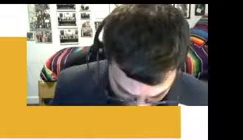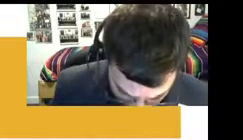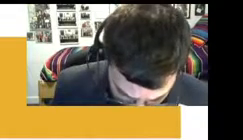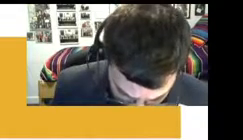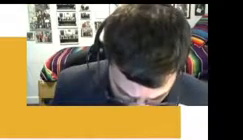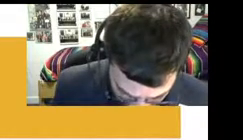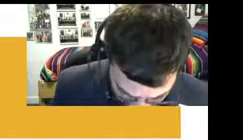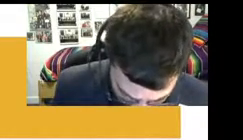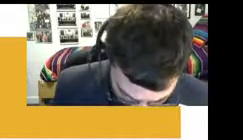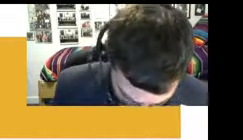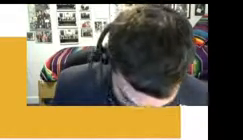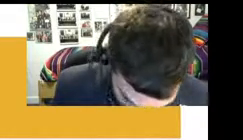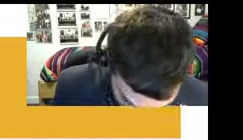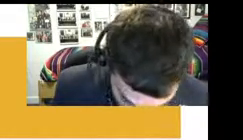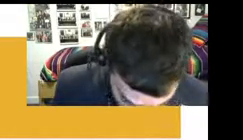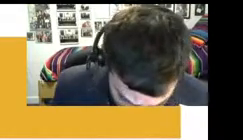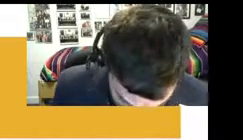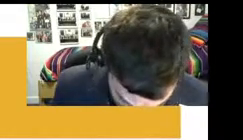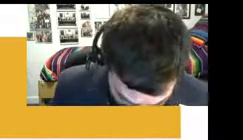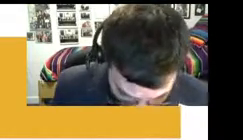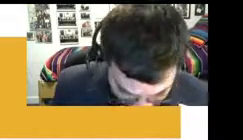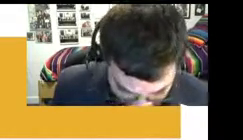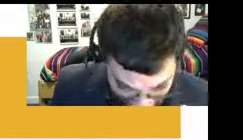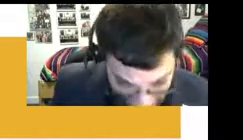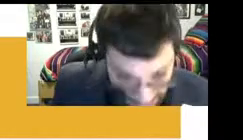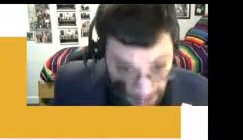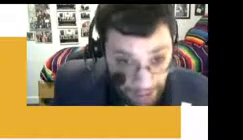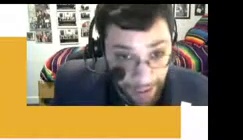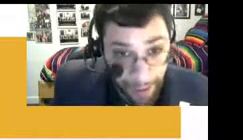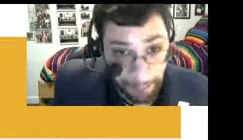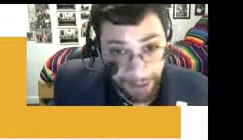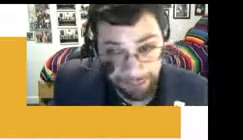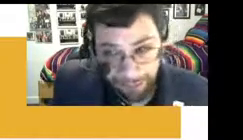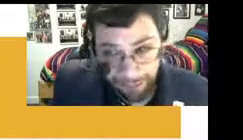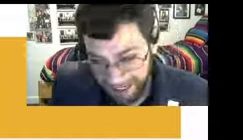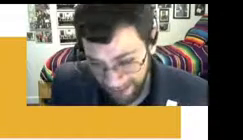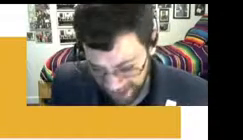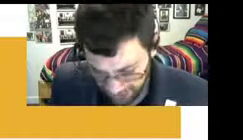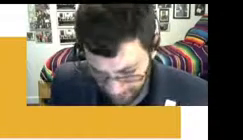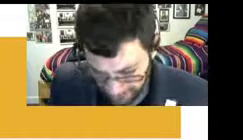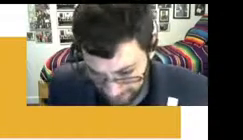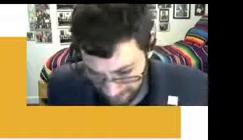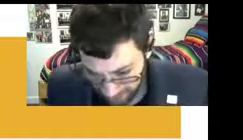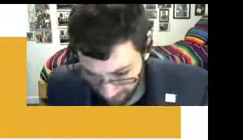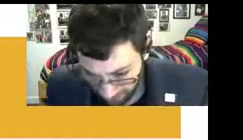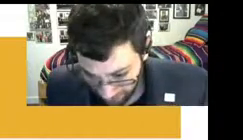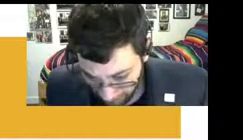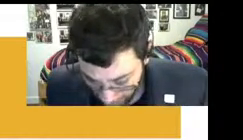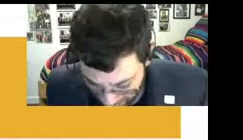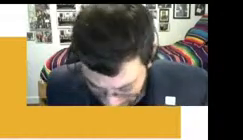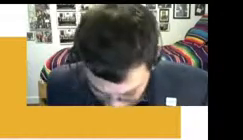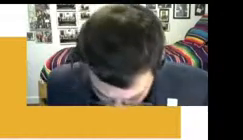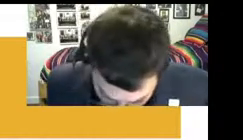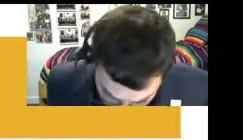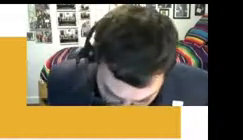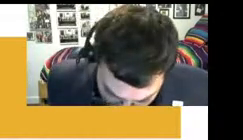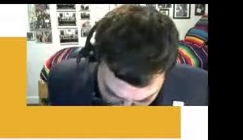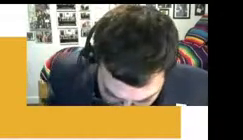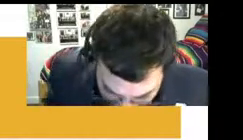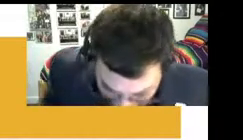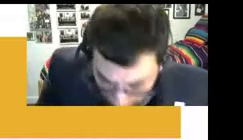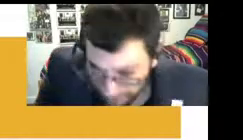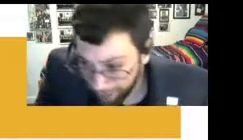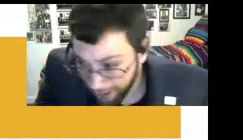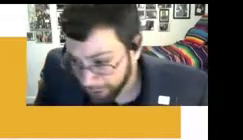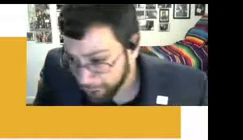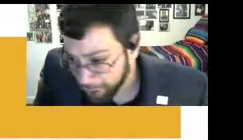and ammunition in today's webinar to make that case. But for me, my Judaism is very, very personal. My